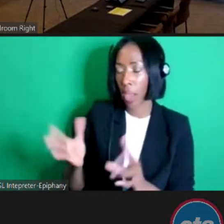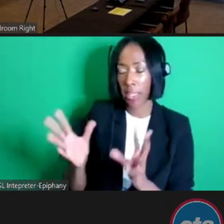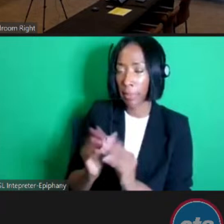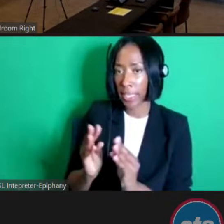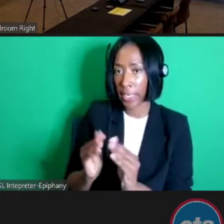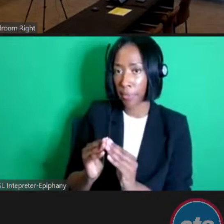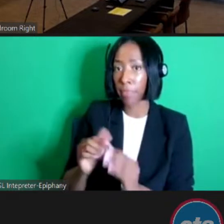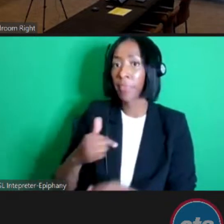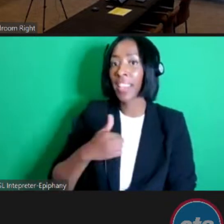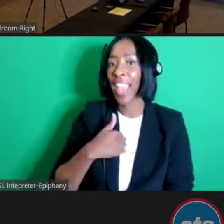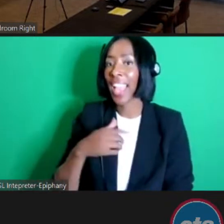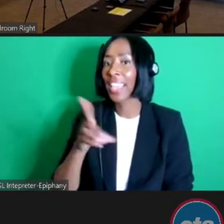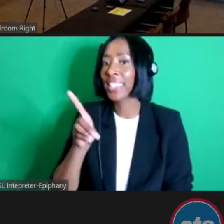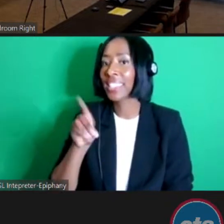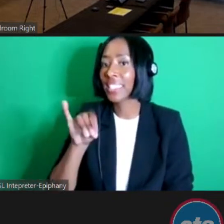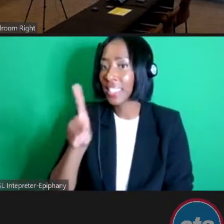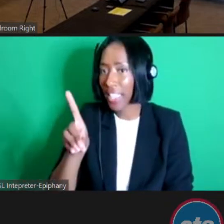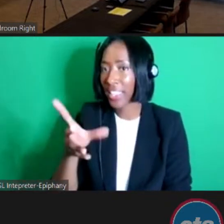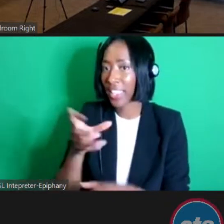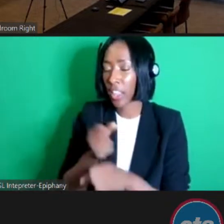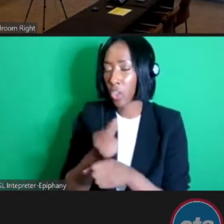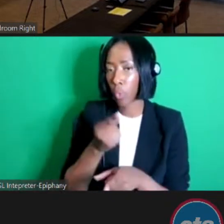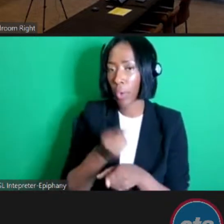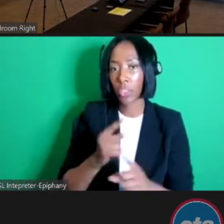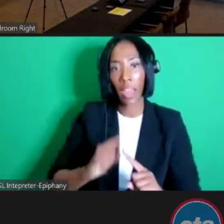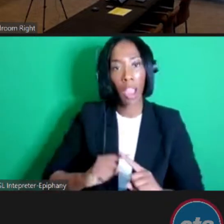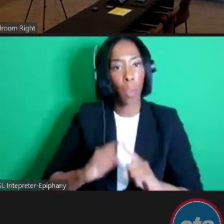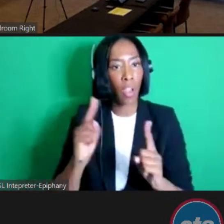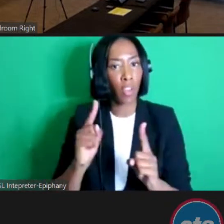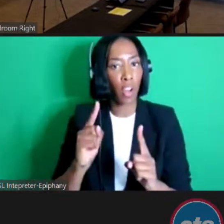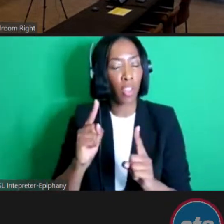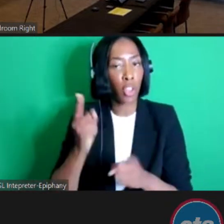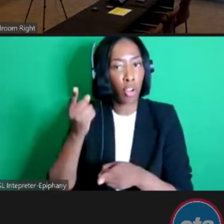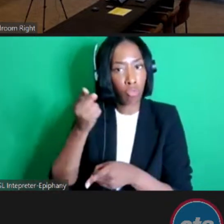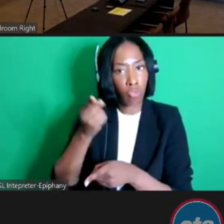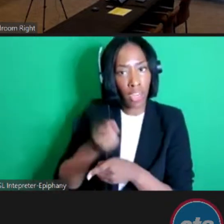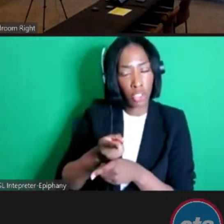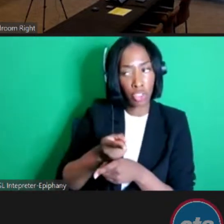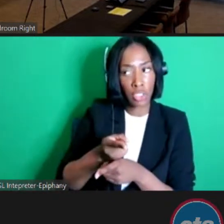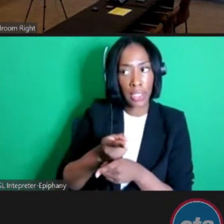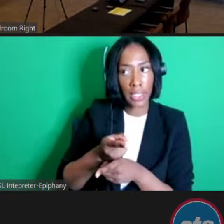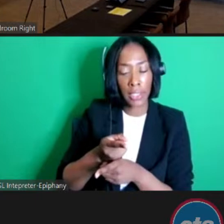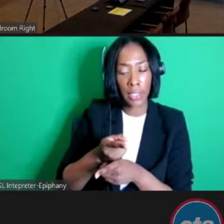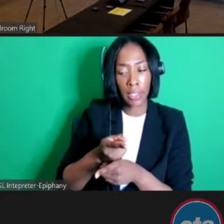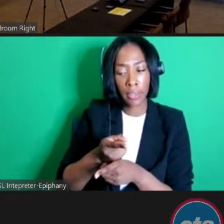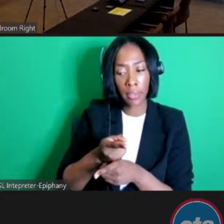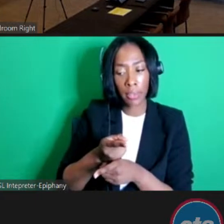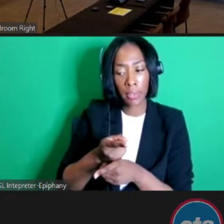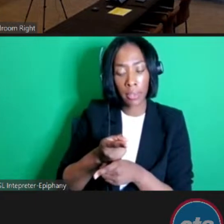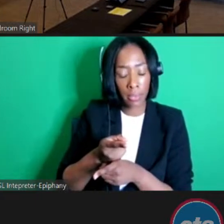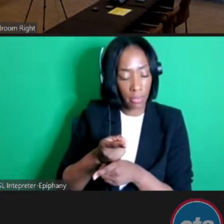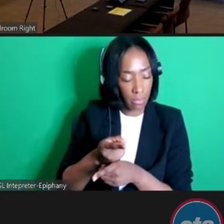I did get the correction. However, the correction, it did not, I